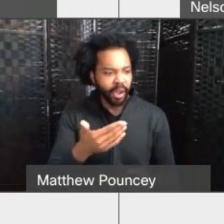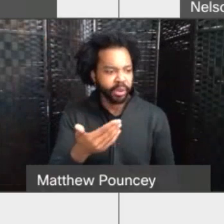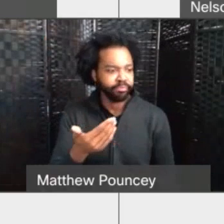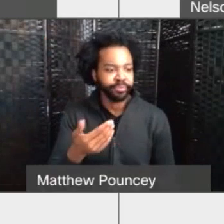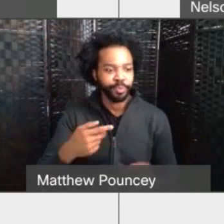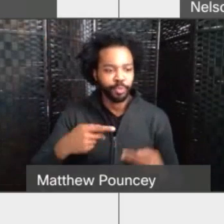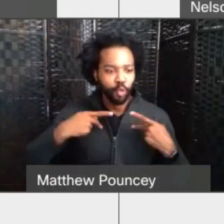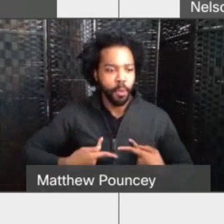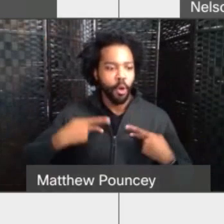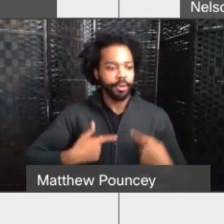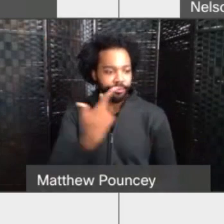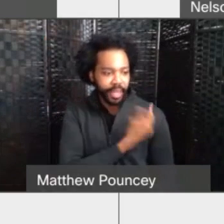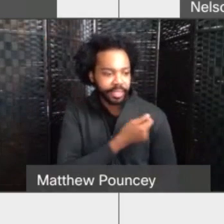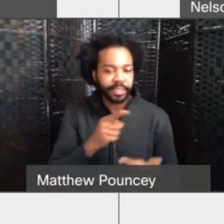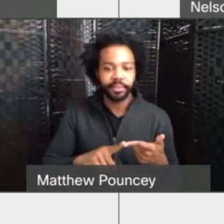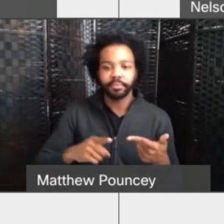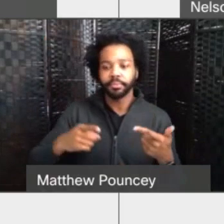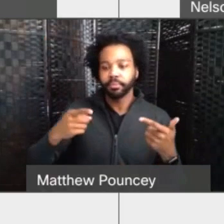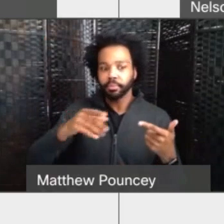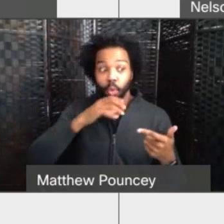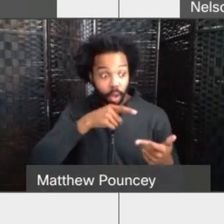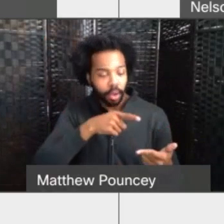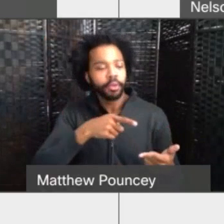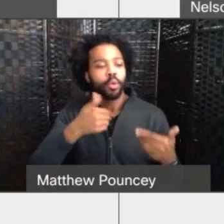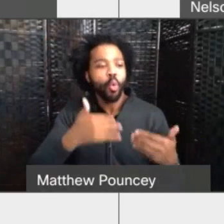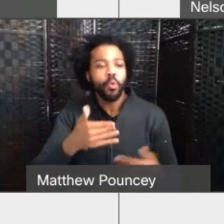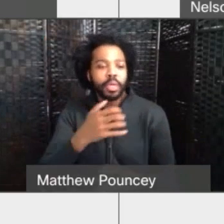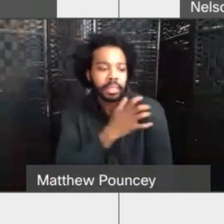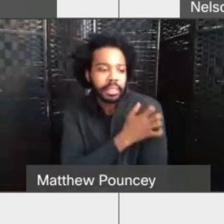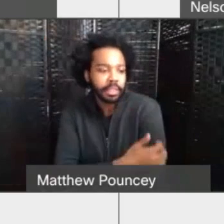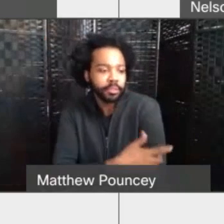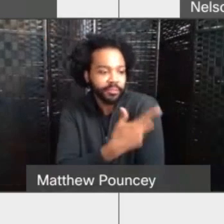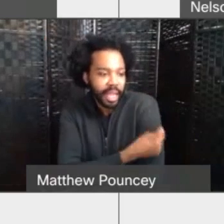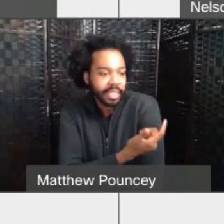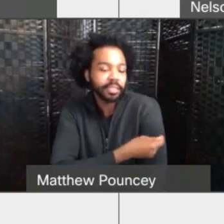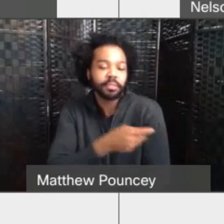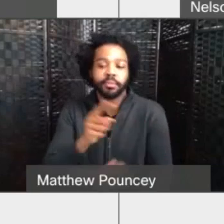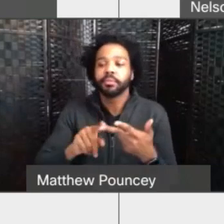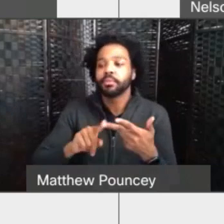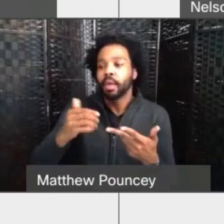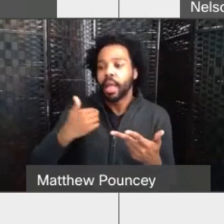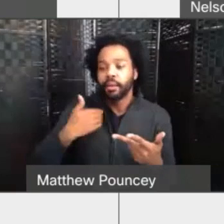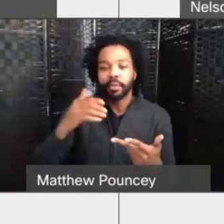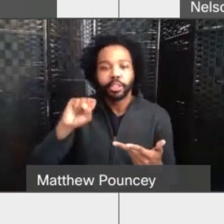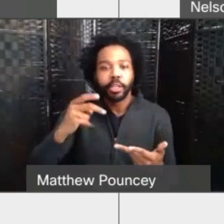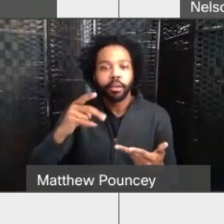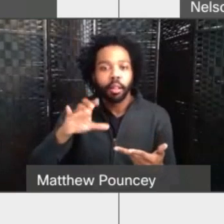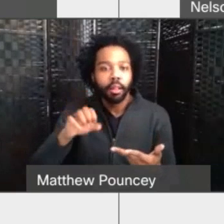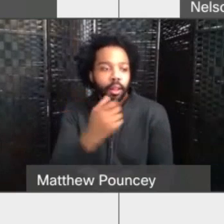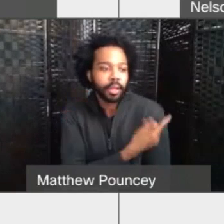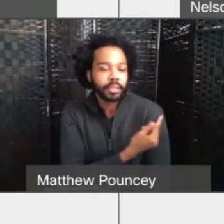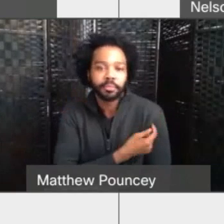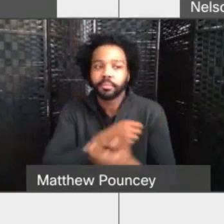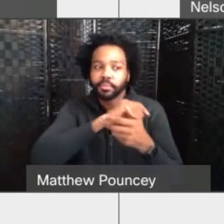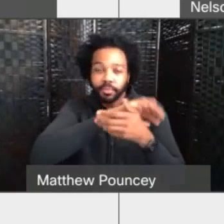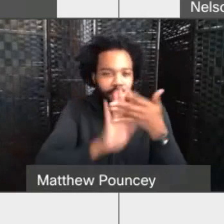get the shingles vaccine, that a doctor recommends that you get the flu vaccine each year. If a person is not